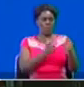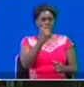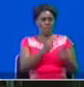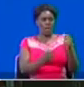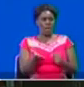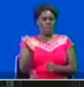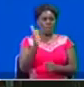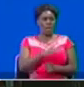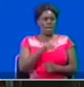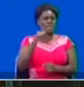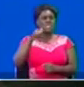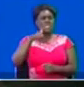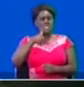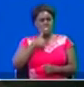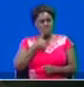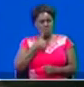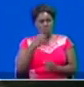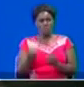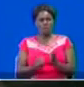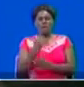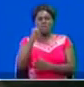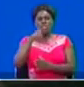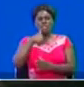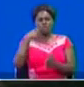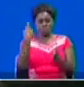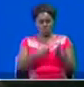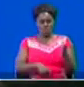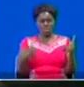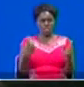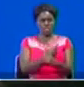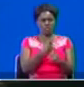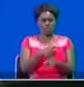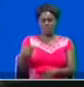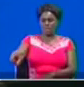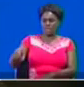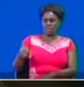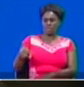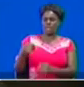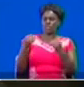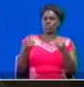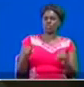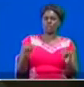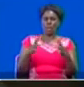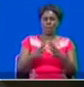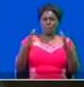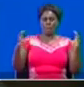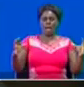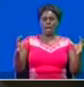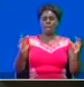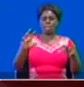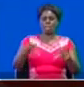brand, refreshing its packaging and creating new price points for various amounts of yogurt in an effort to grow market